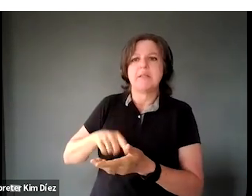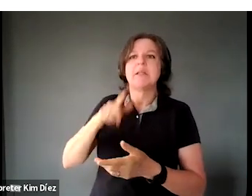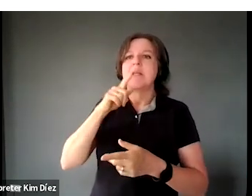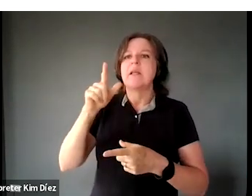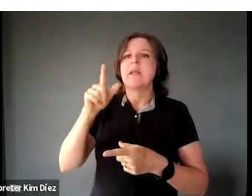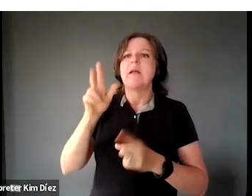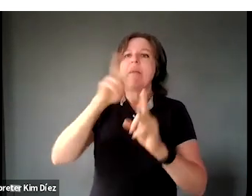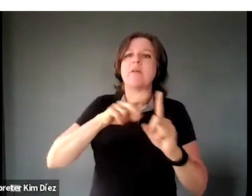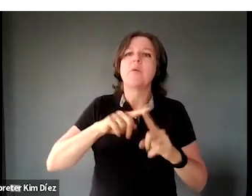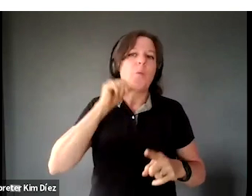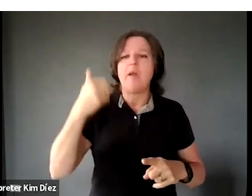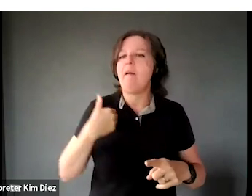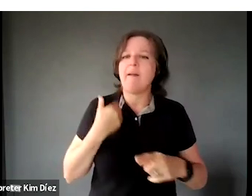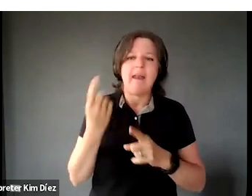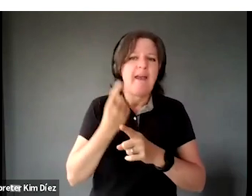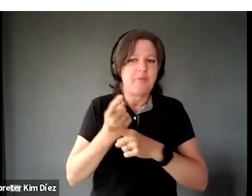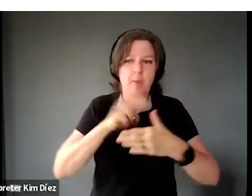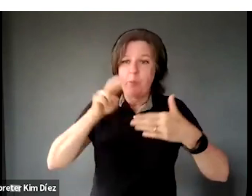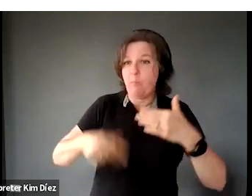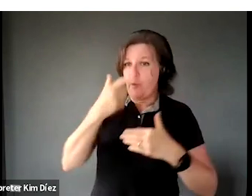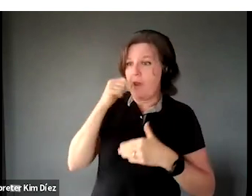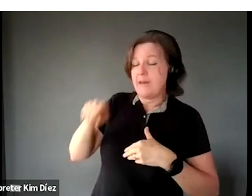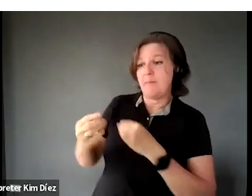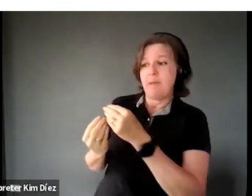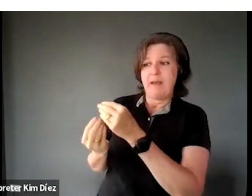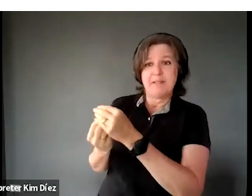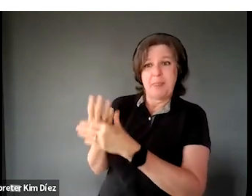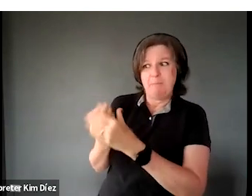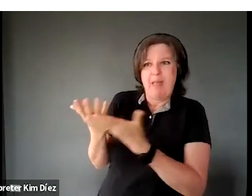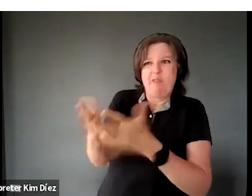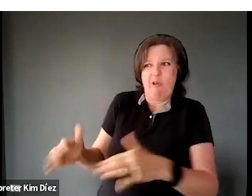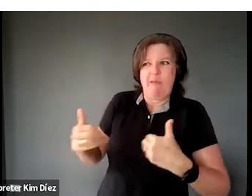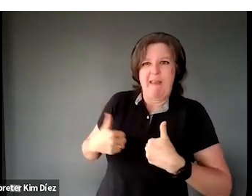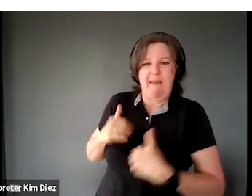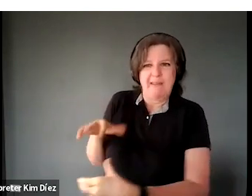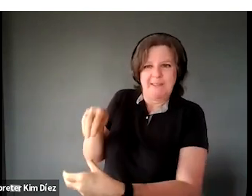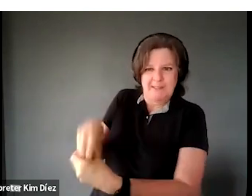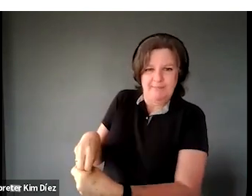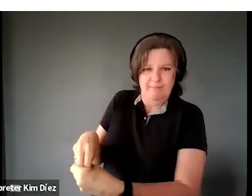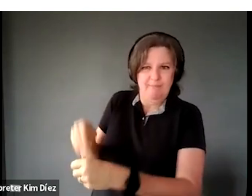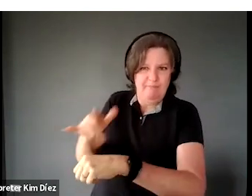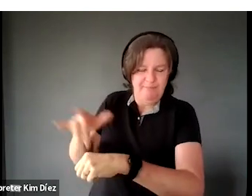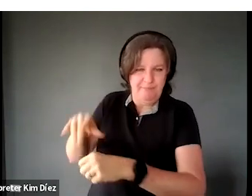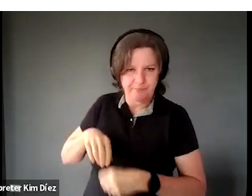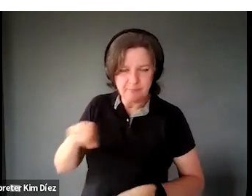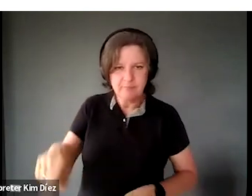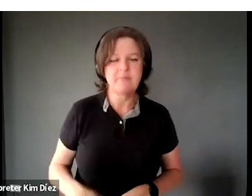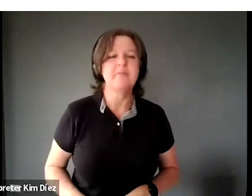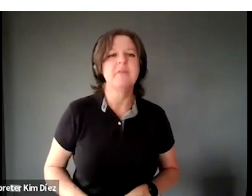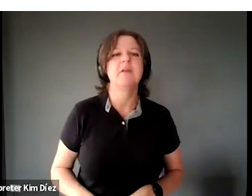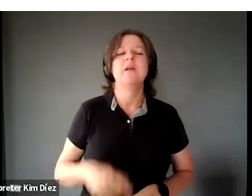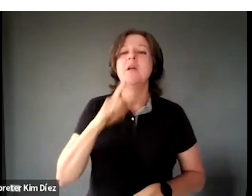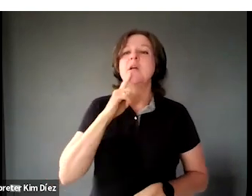element, if we apply it to the soil, it's not going to help because the plant has